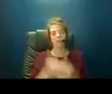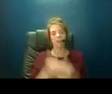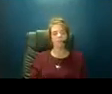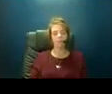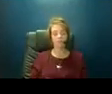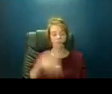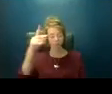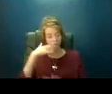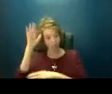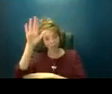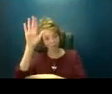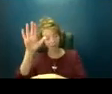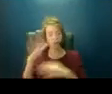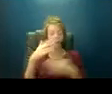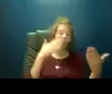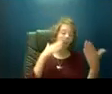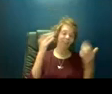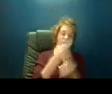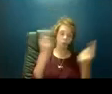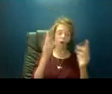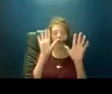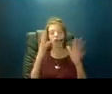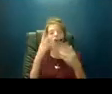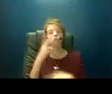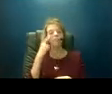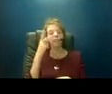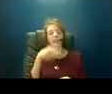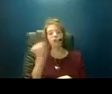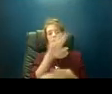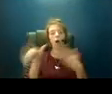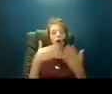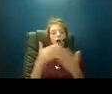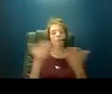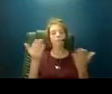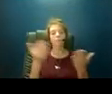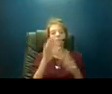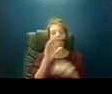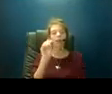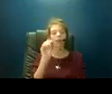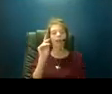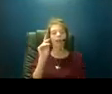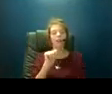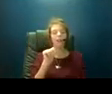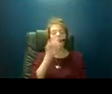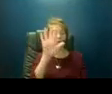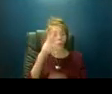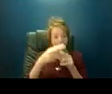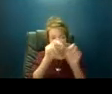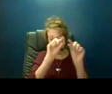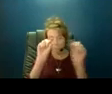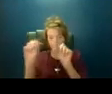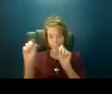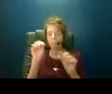Good afternoon. Thanks, everybody. It's great to see you all, or your name, or however that works. I'm